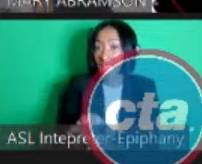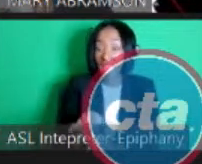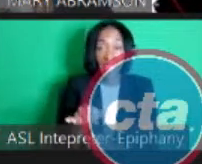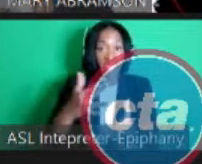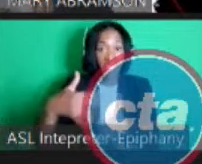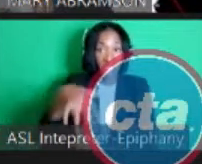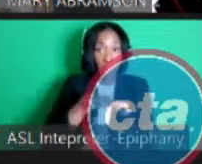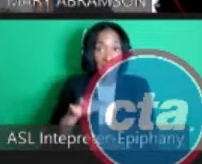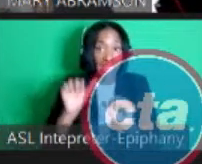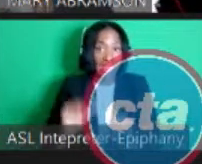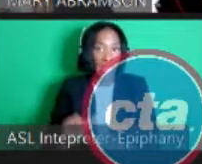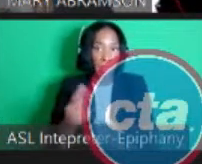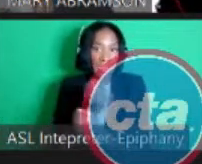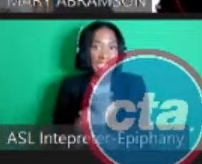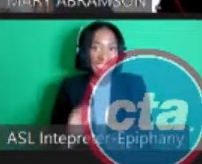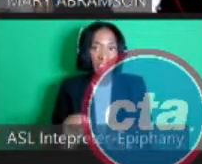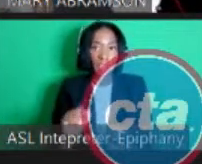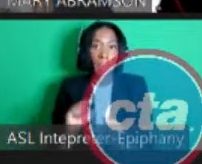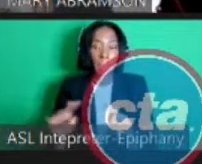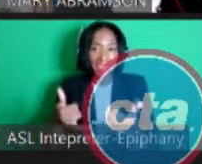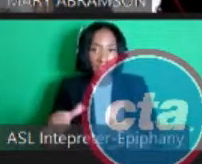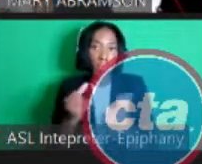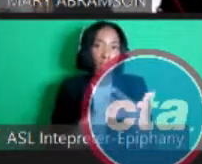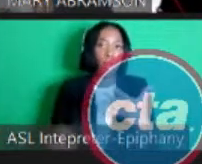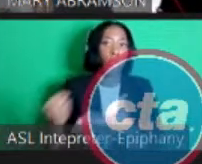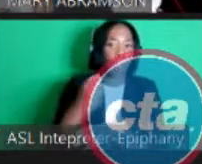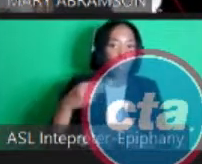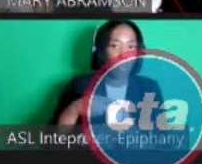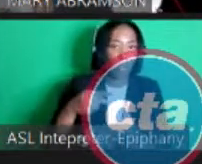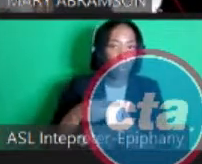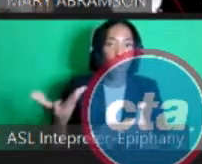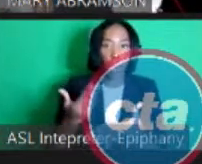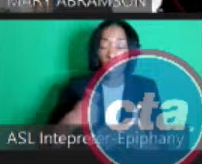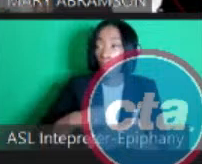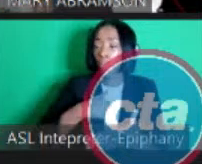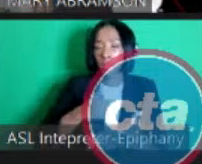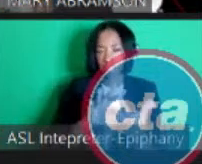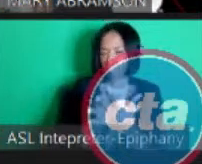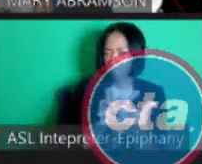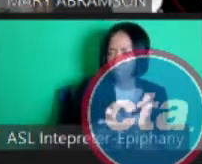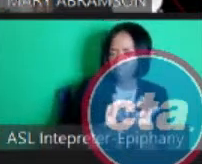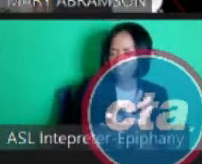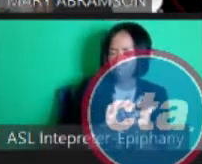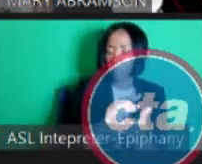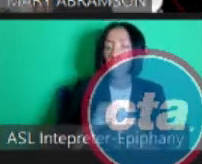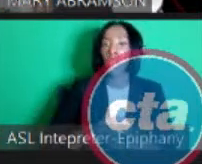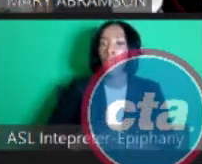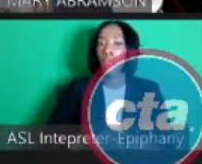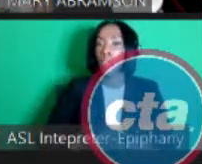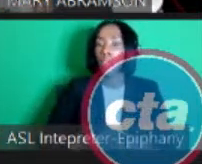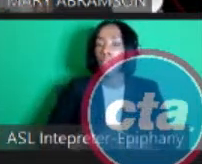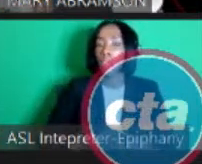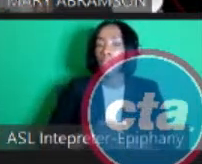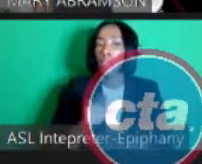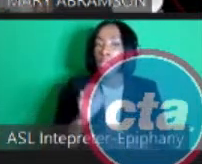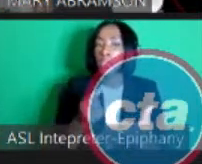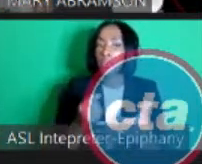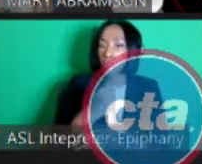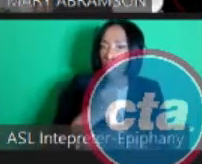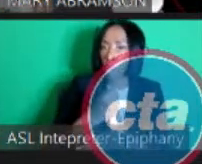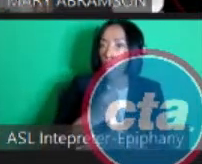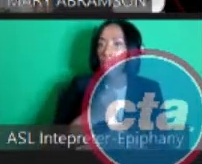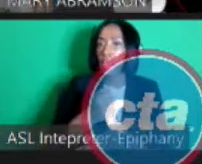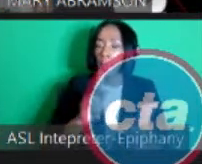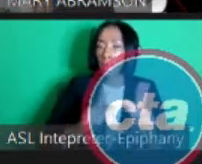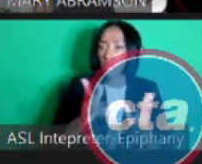for everyone that does prioritize the modes. And I think what we've heard from the mayor is bus priority,